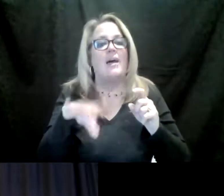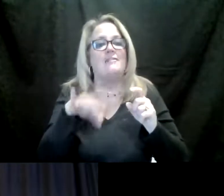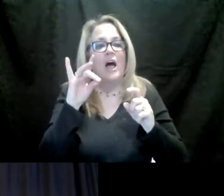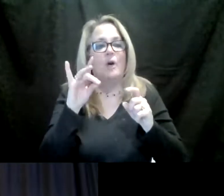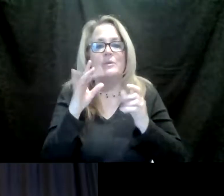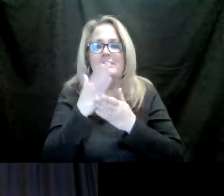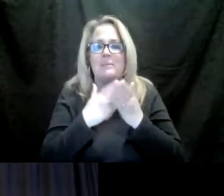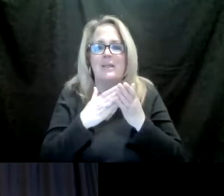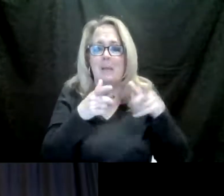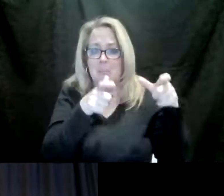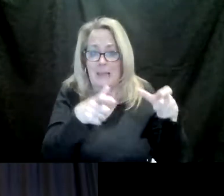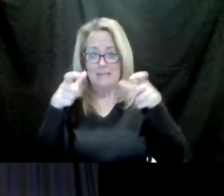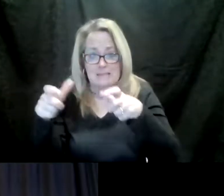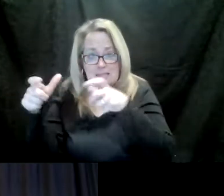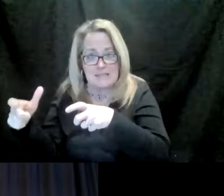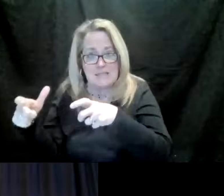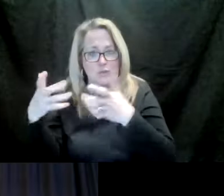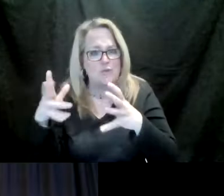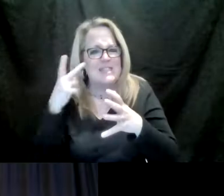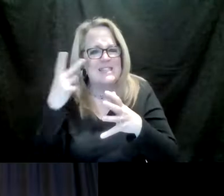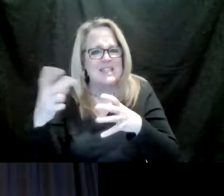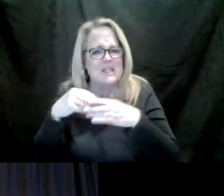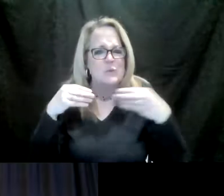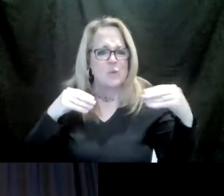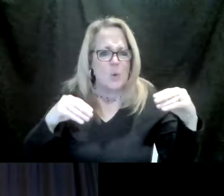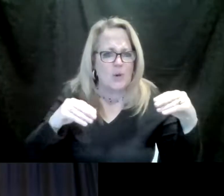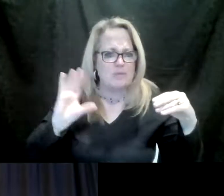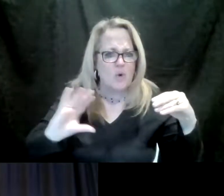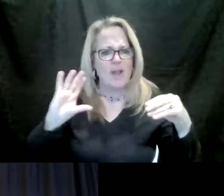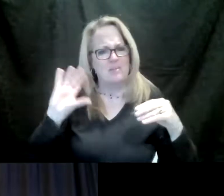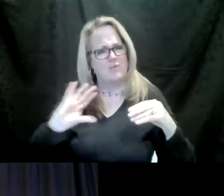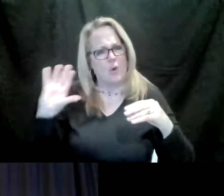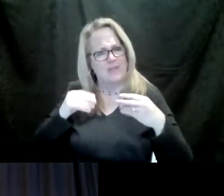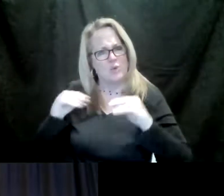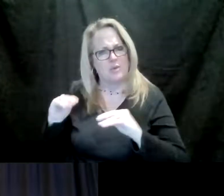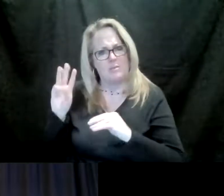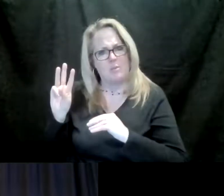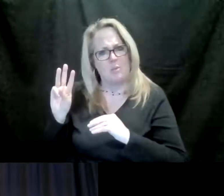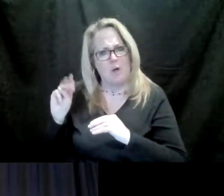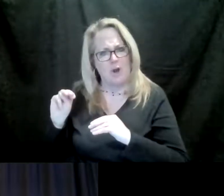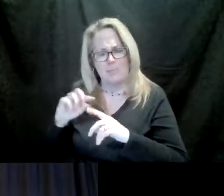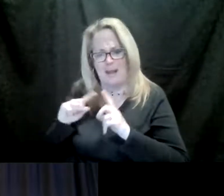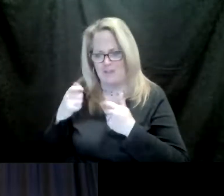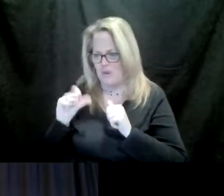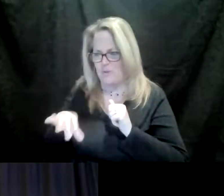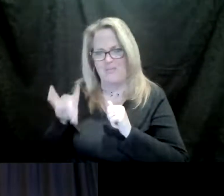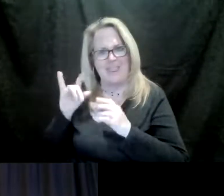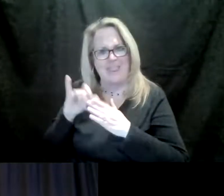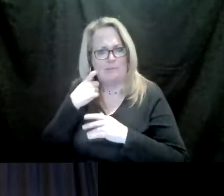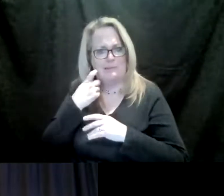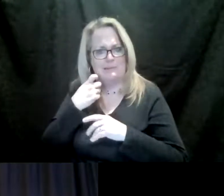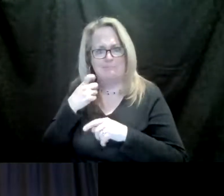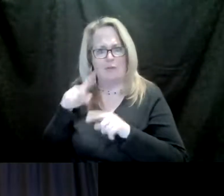face plates. If you've seen them in stores, they used to sell them in Walmart, and I tried to find that brand recently